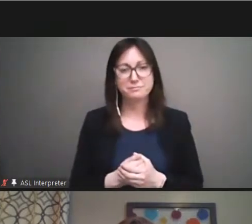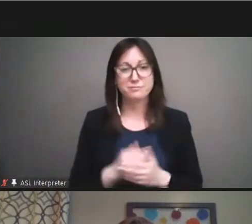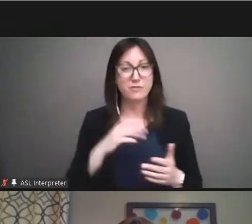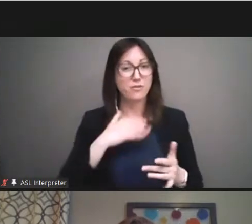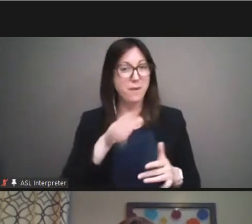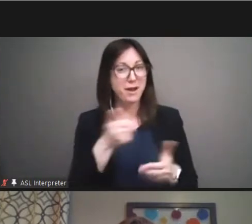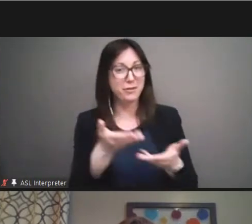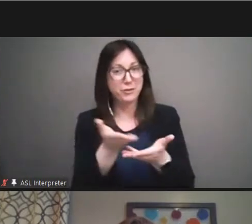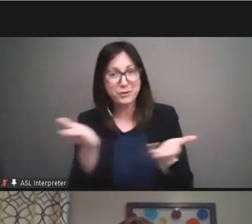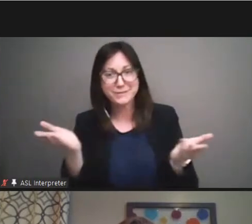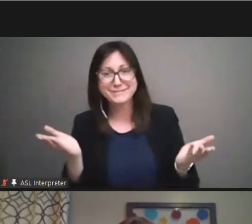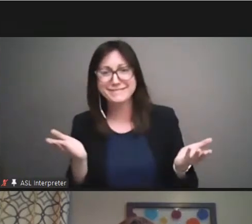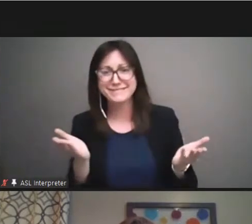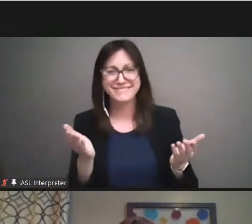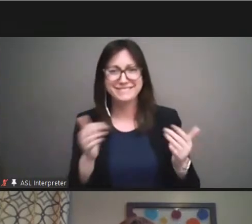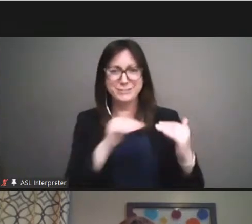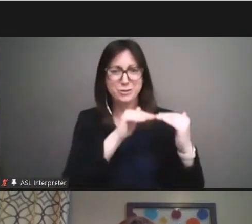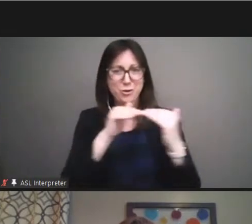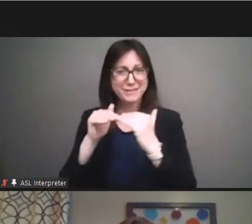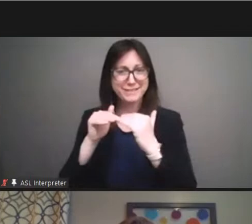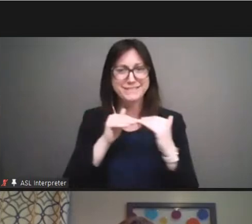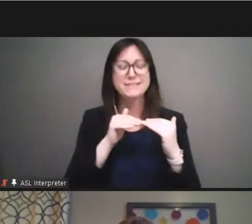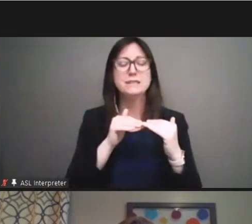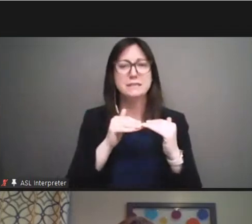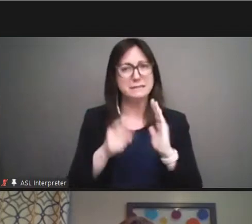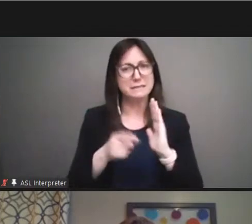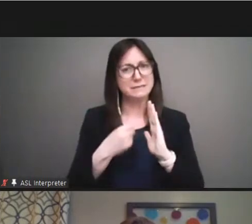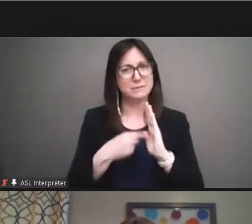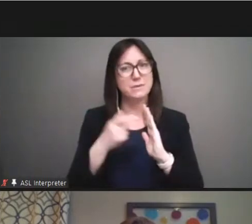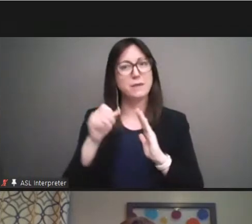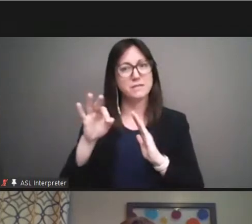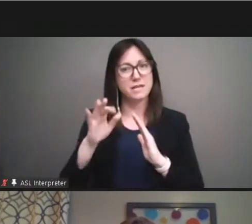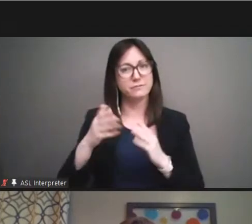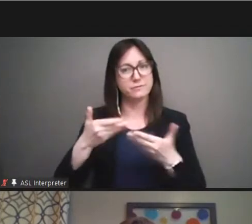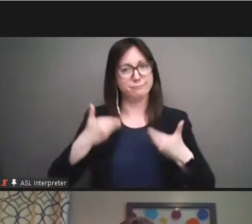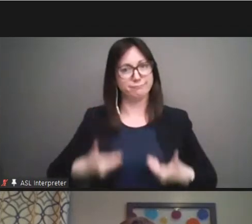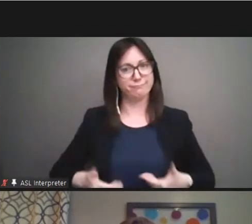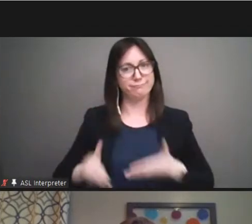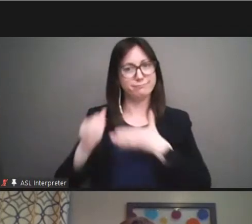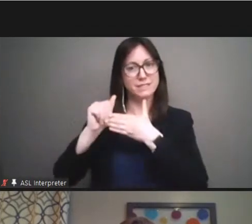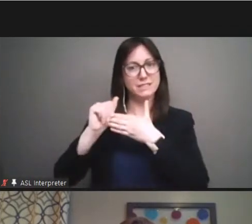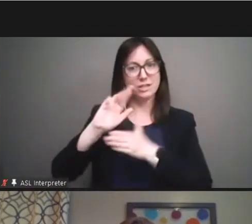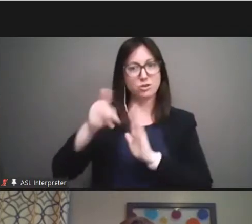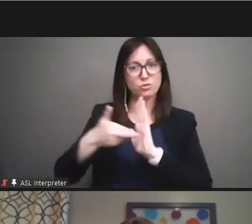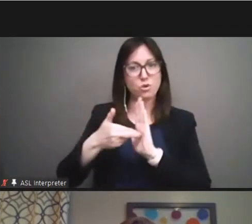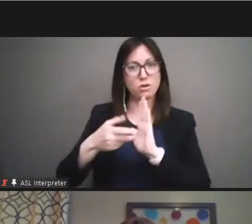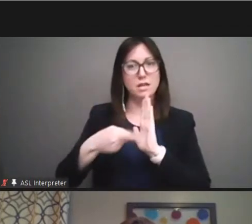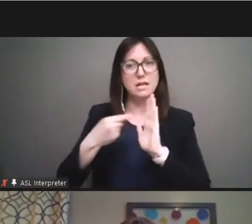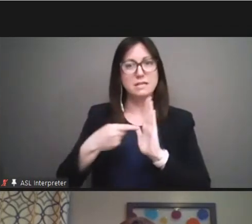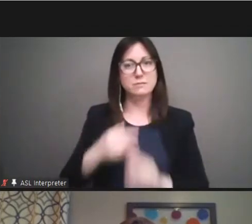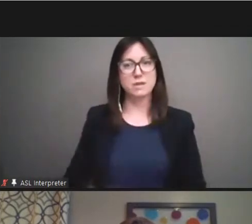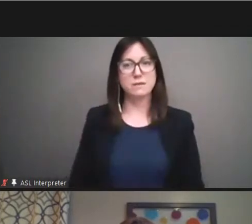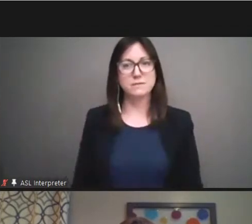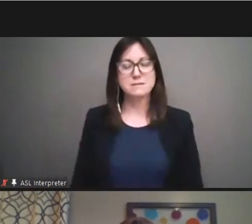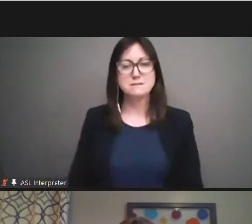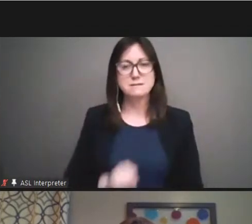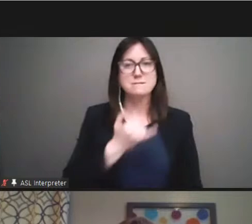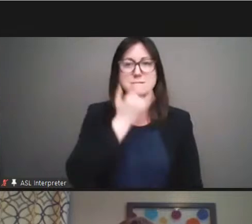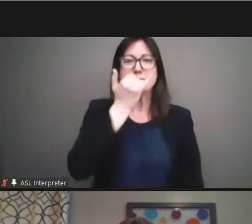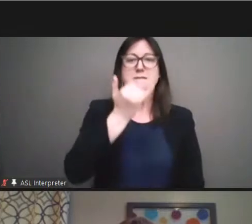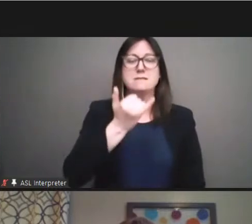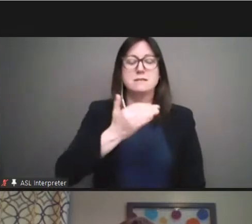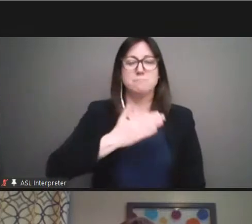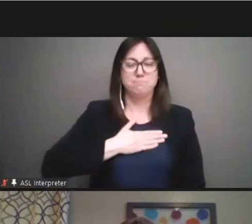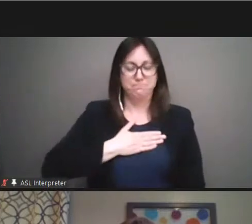colleagues that sometimes being in a position of leadership is really, taking it on the chin and admitting where you went